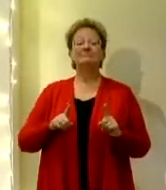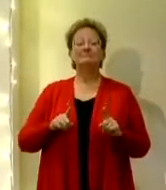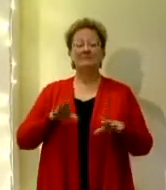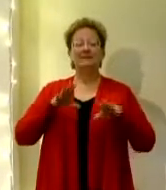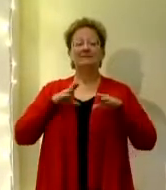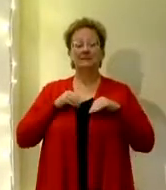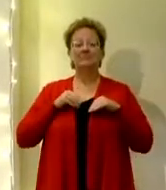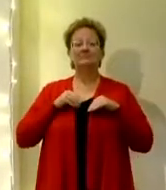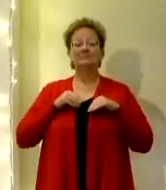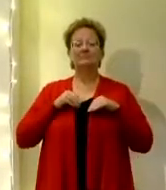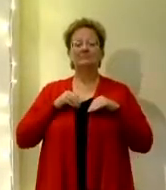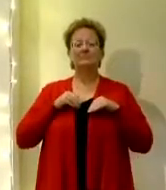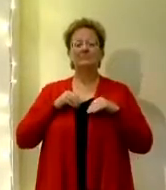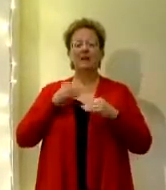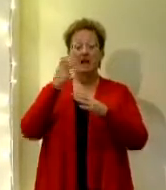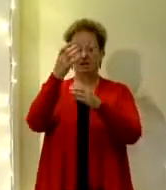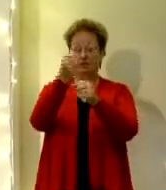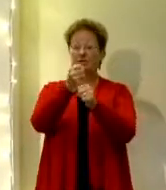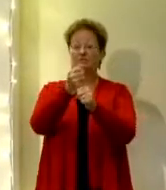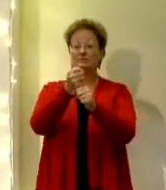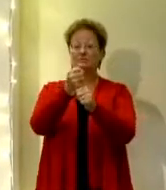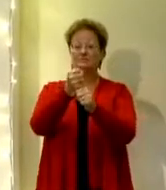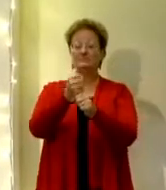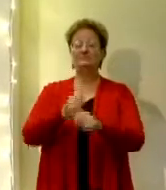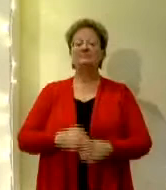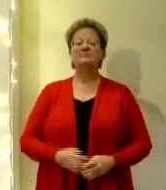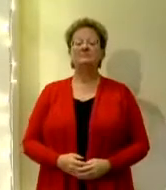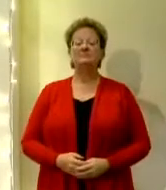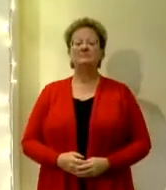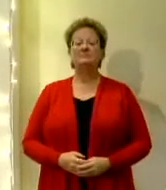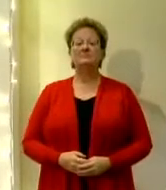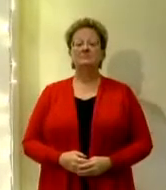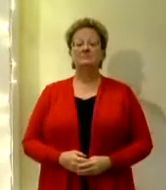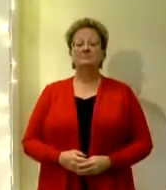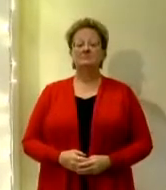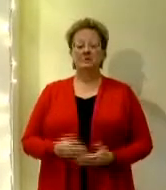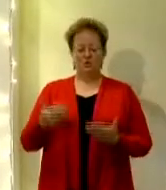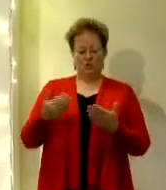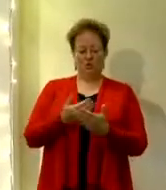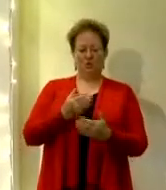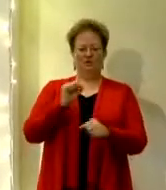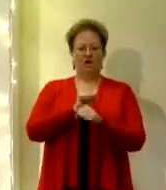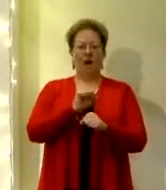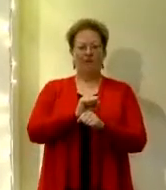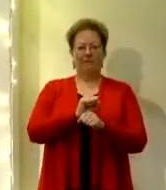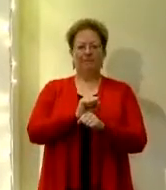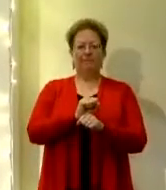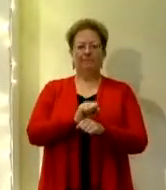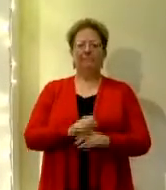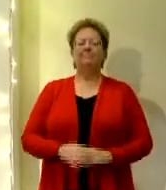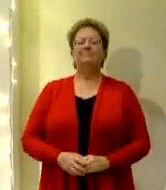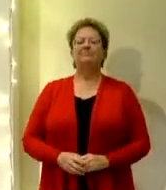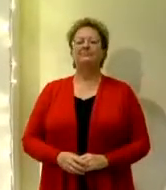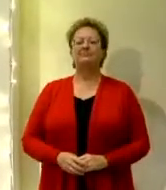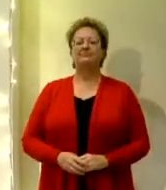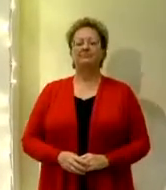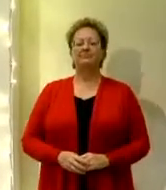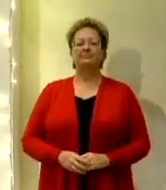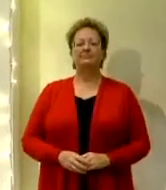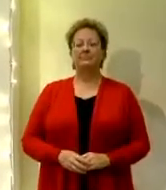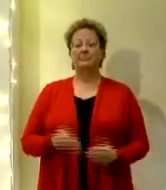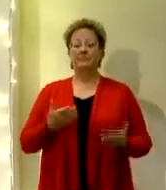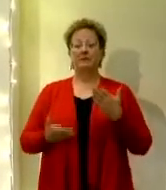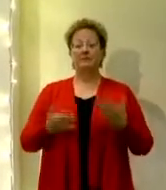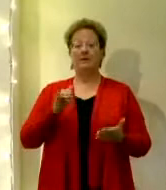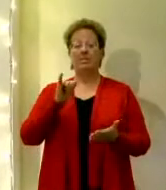faith and with trust, he accepts this, and he accepts his new job. And maybe that's the job